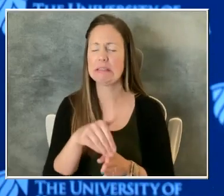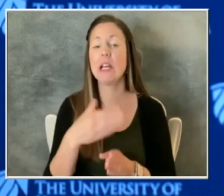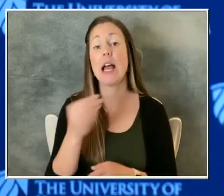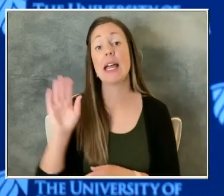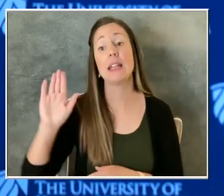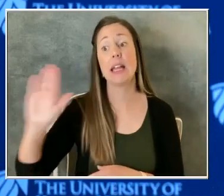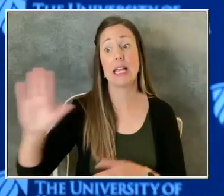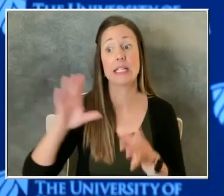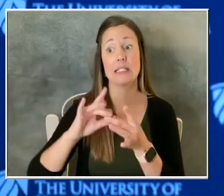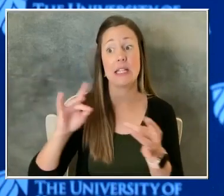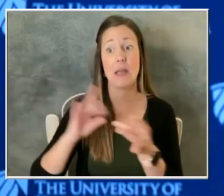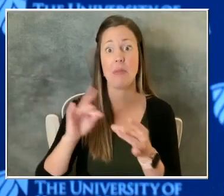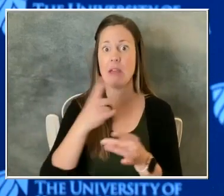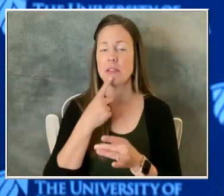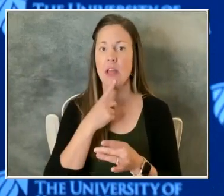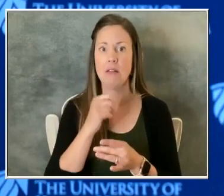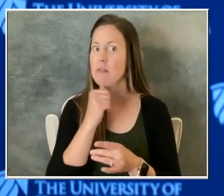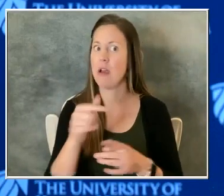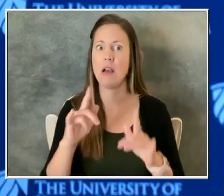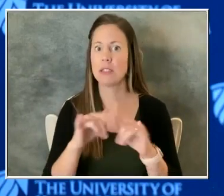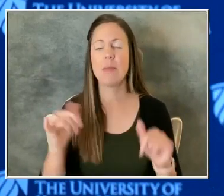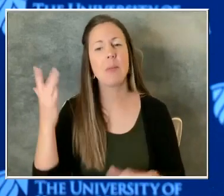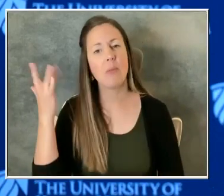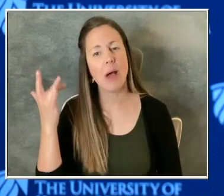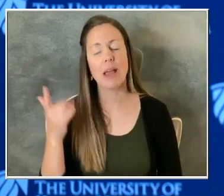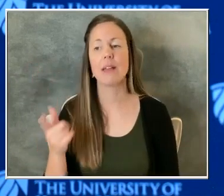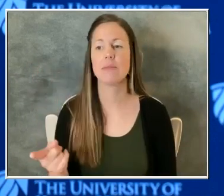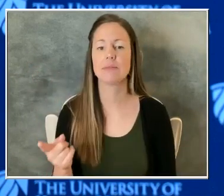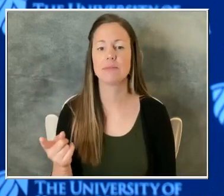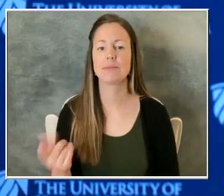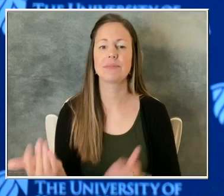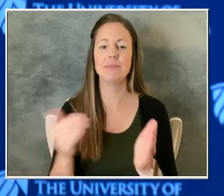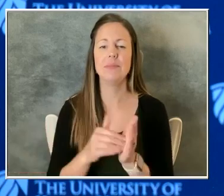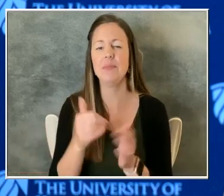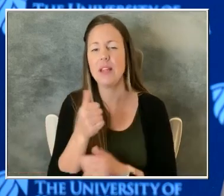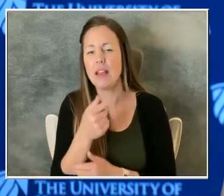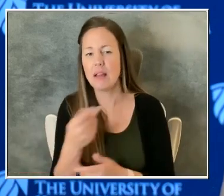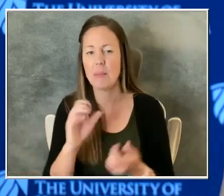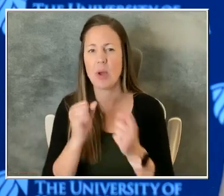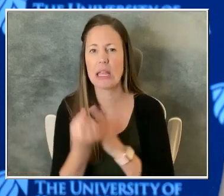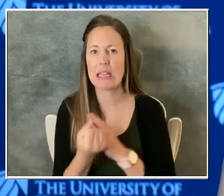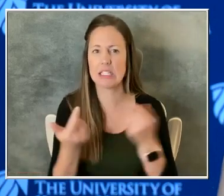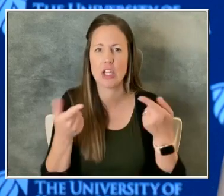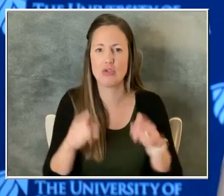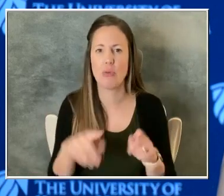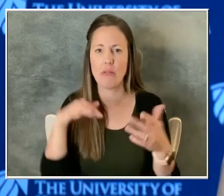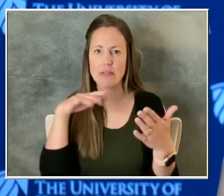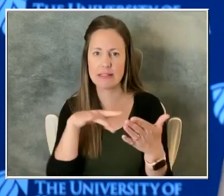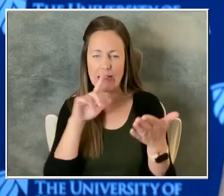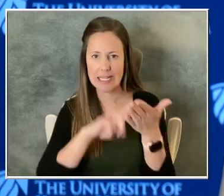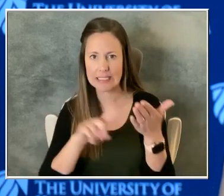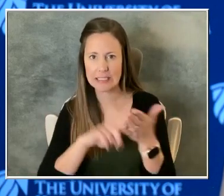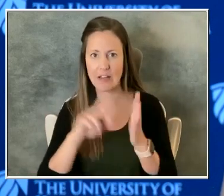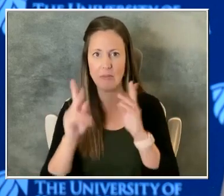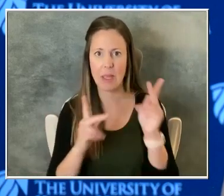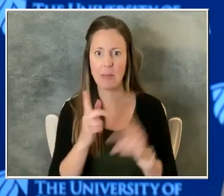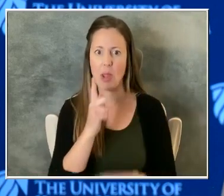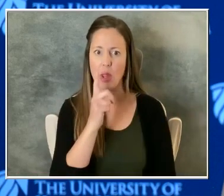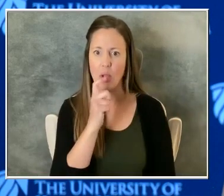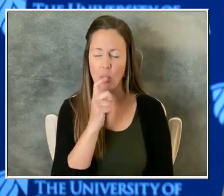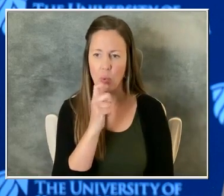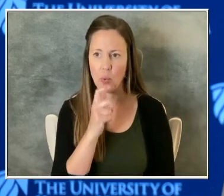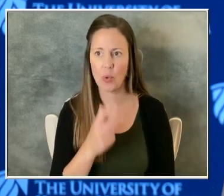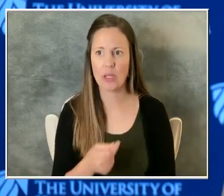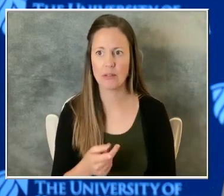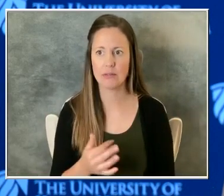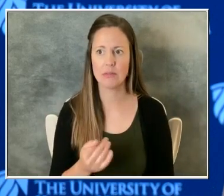came because of again, a couple cases during those studies of people that had gotten same day